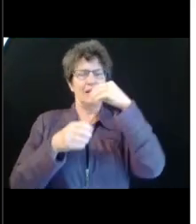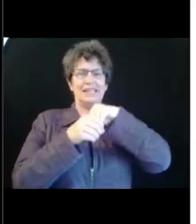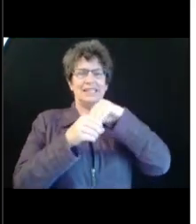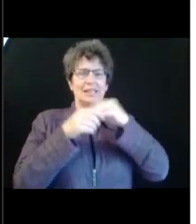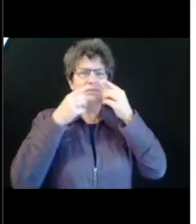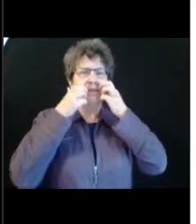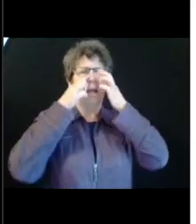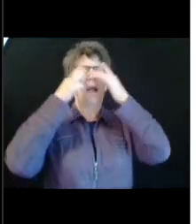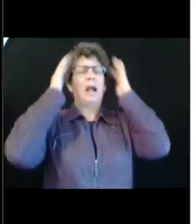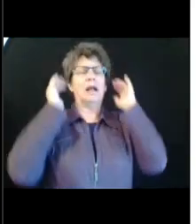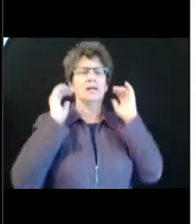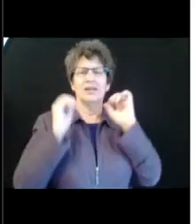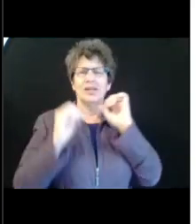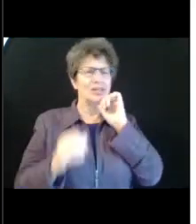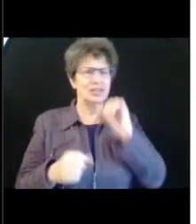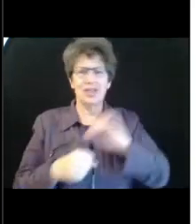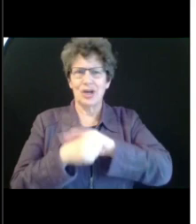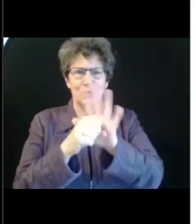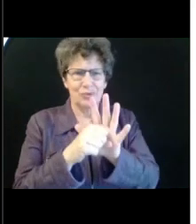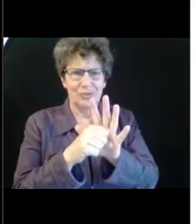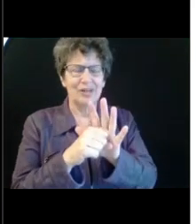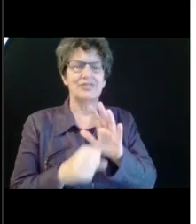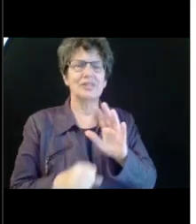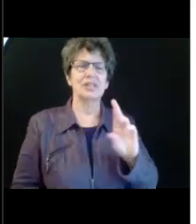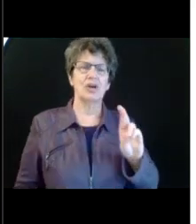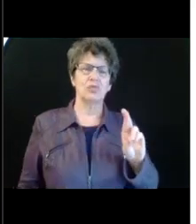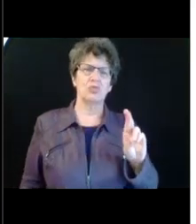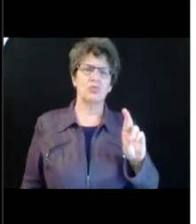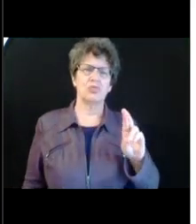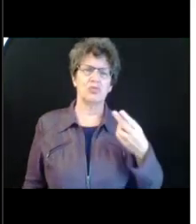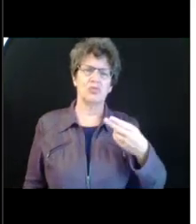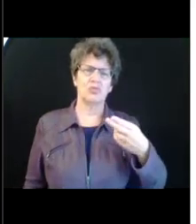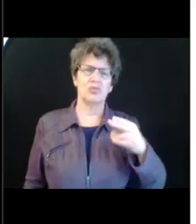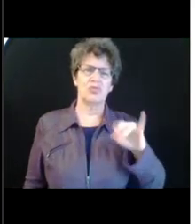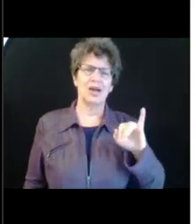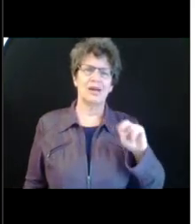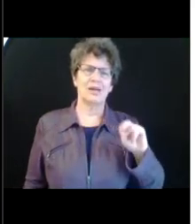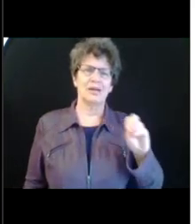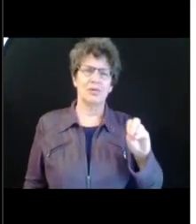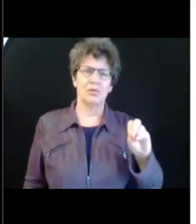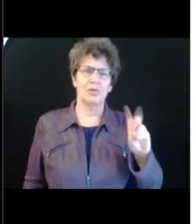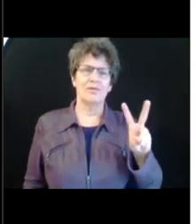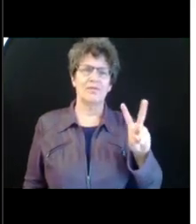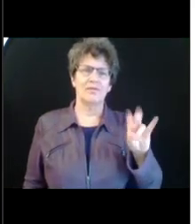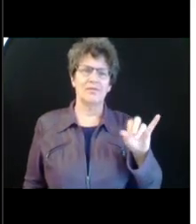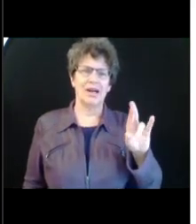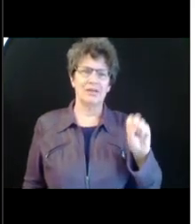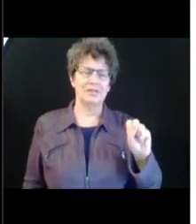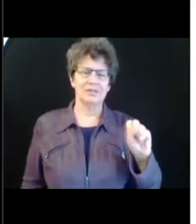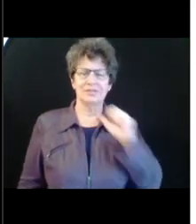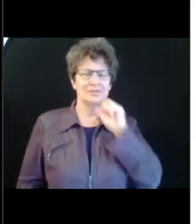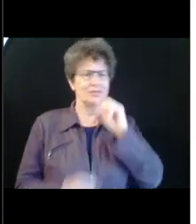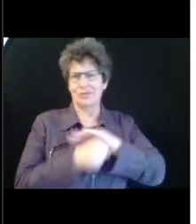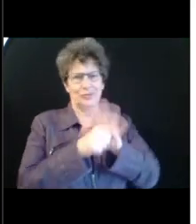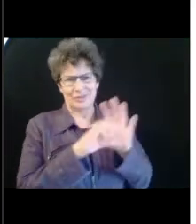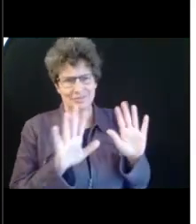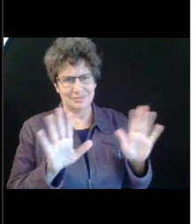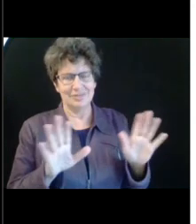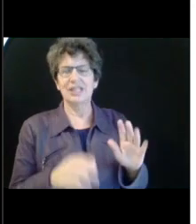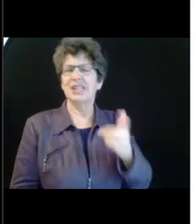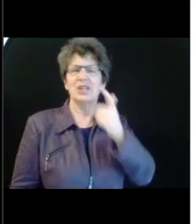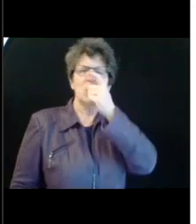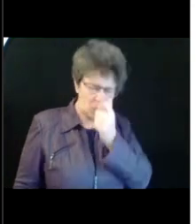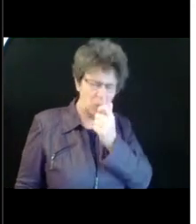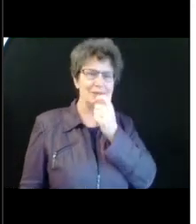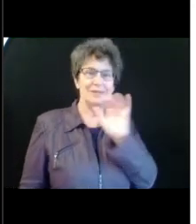than coronavirus, obviously, but the mechanisms here are all the same. And so the individuals were exposed to